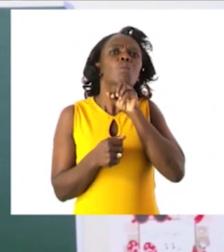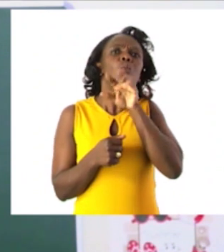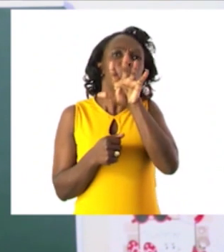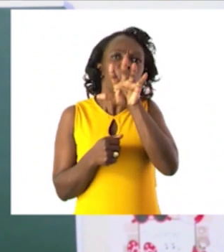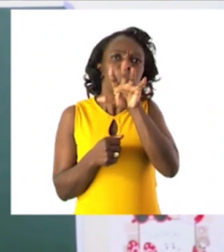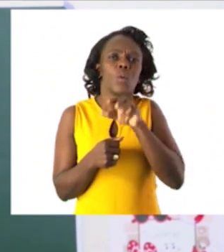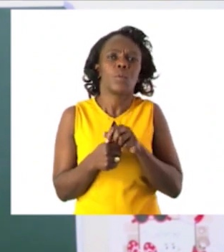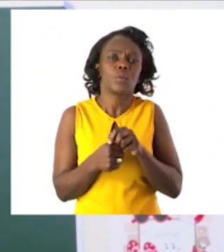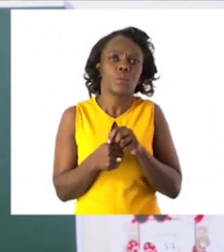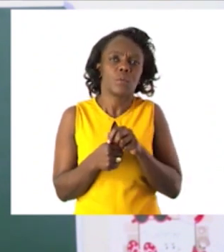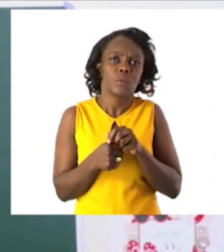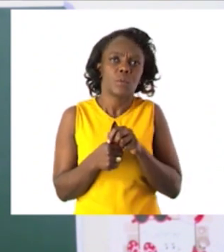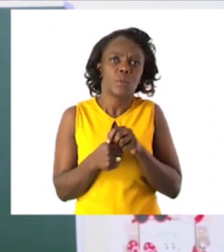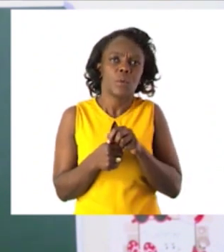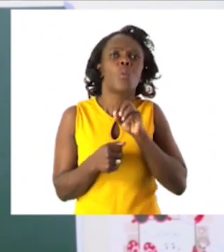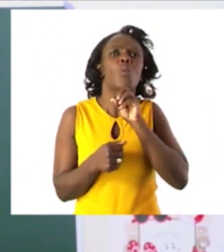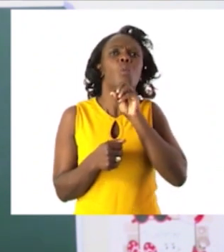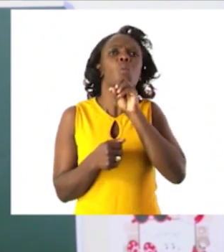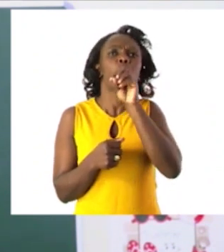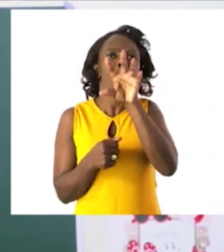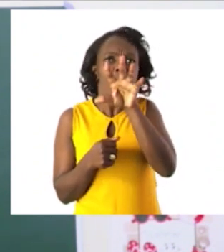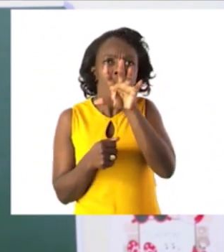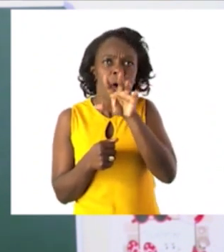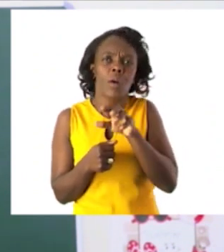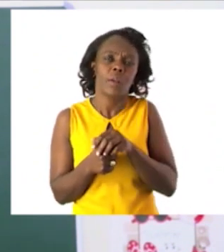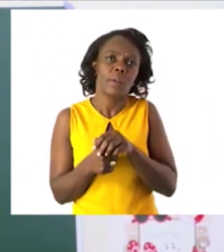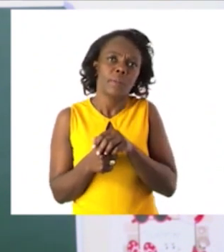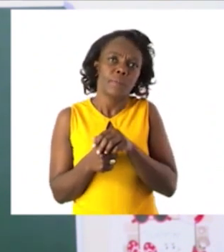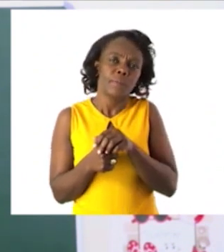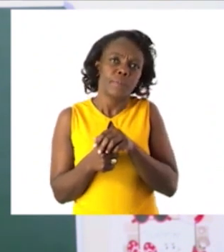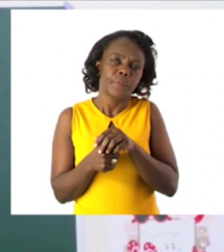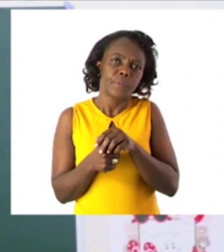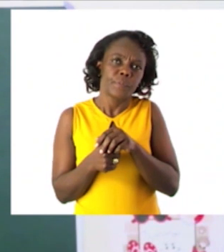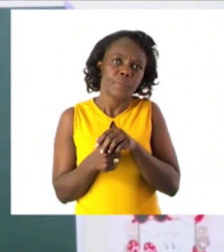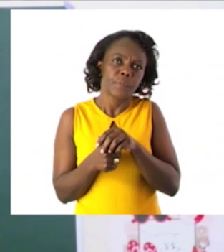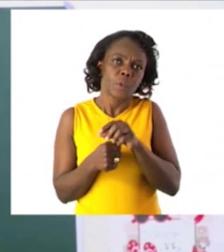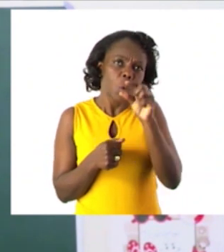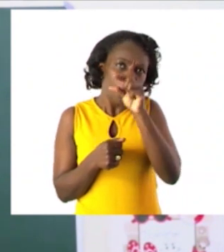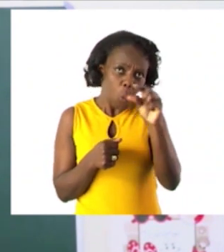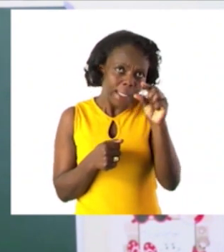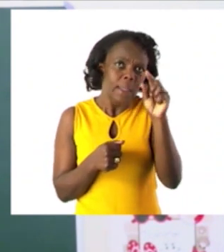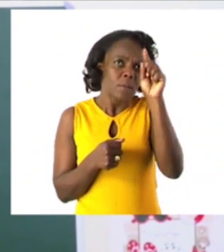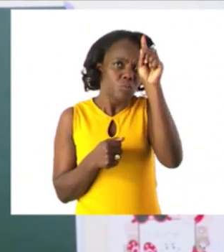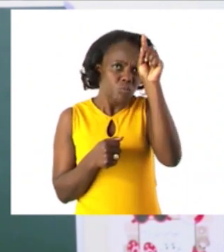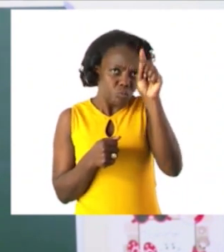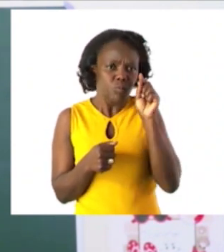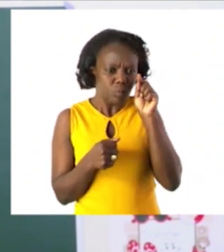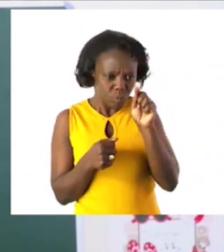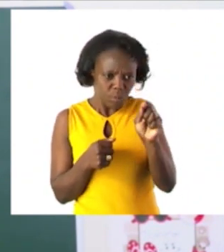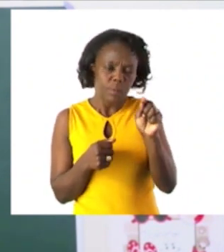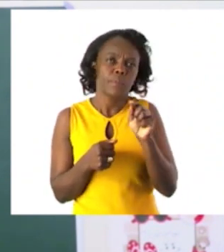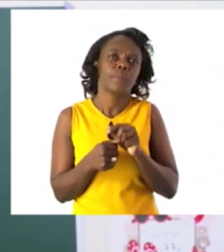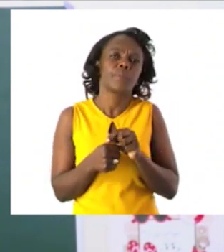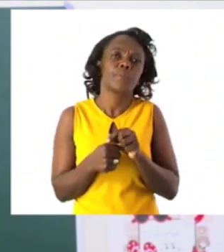shouting mark. Whenever you shout, you have to put it at the end of the shouting word. You must always remember that. It